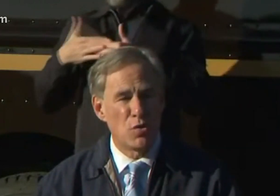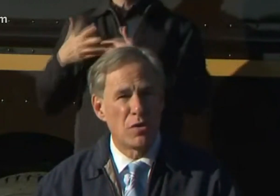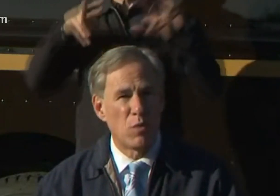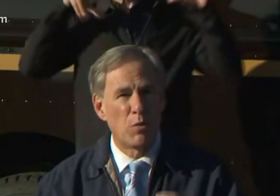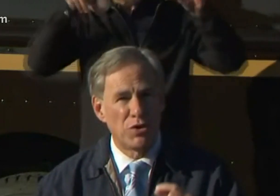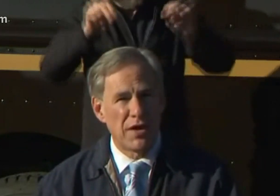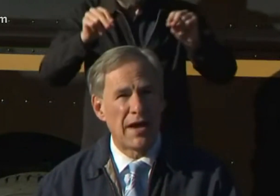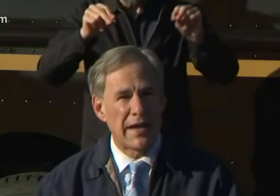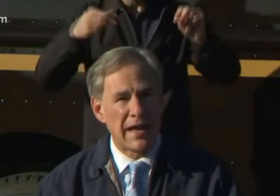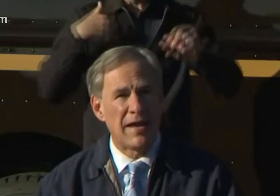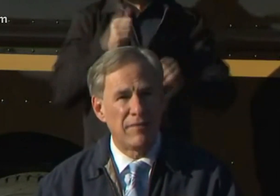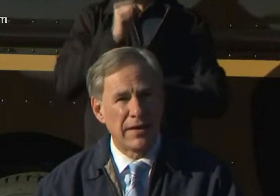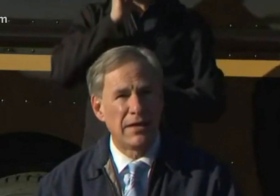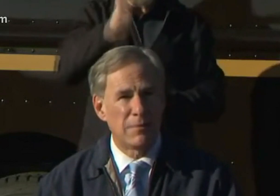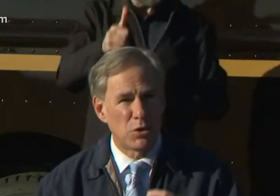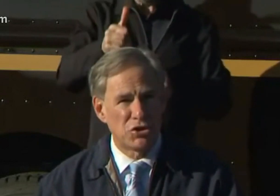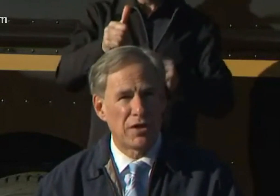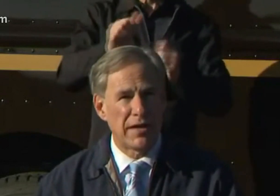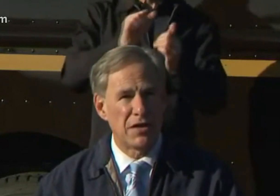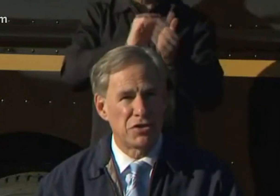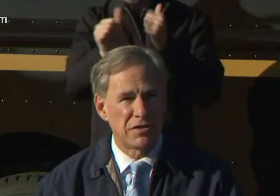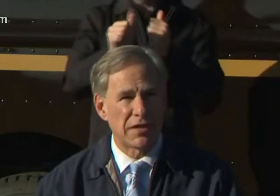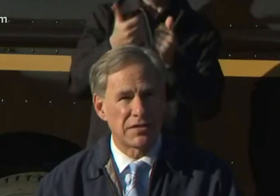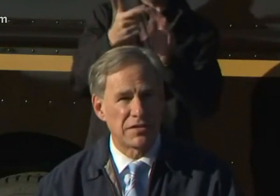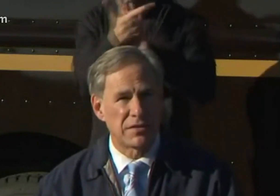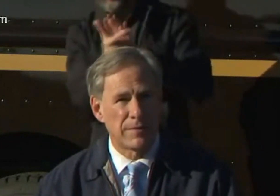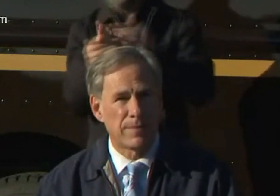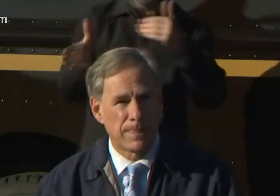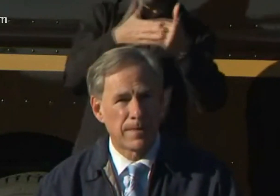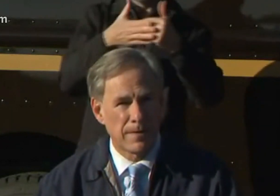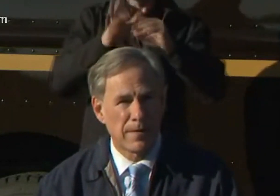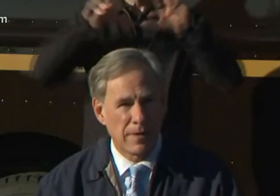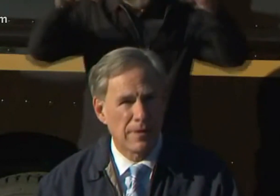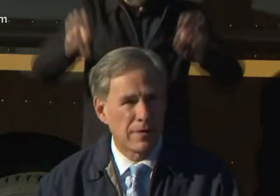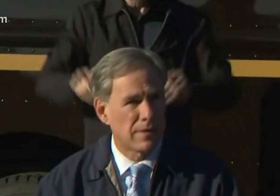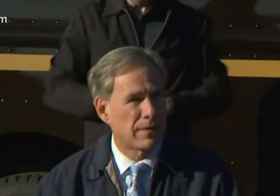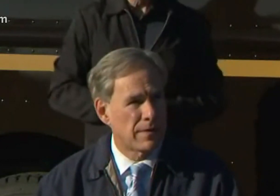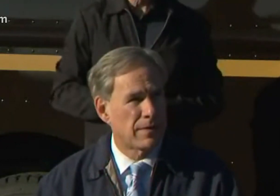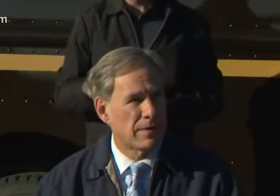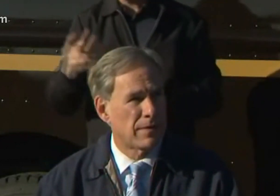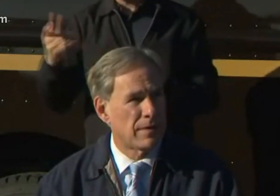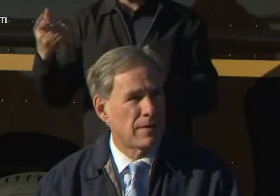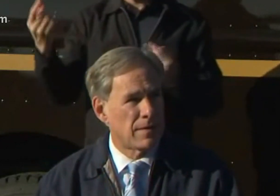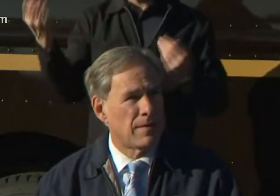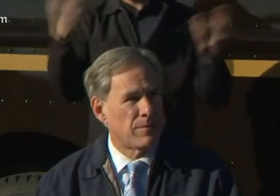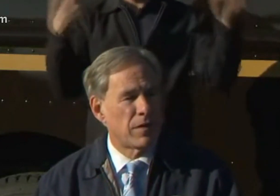so, no, we will not have any more shutdowns in Texas. Mike Gillespie, 3 News.